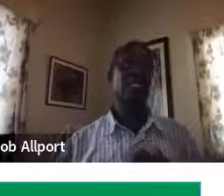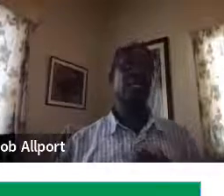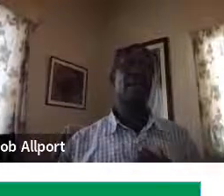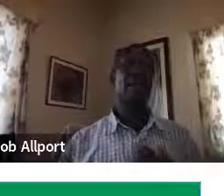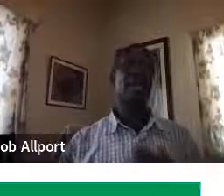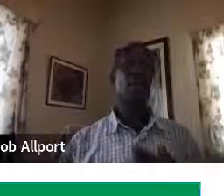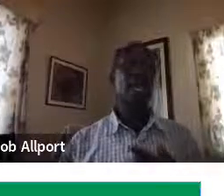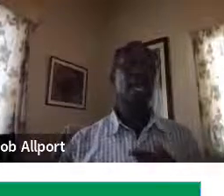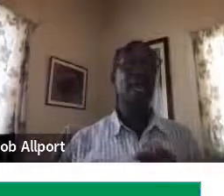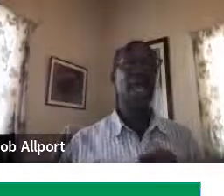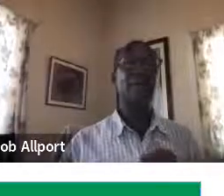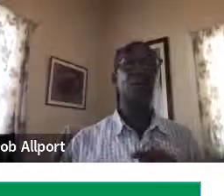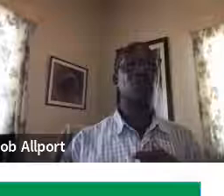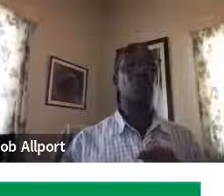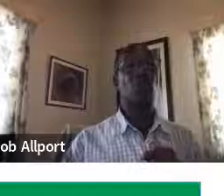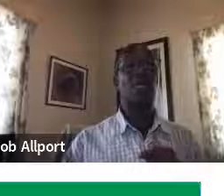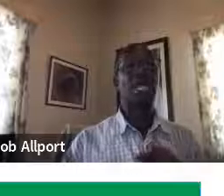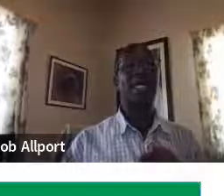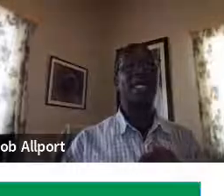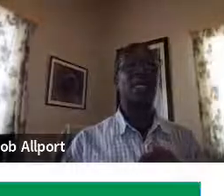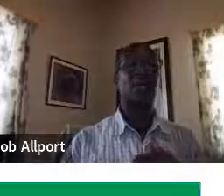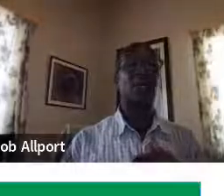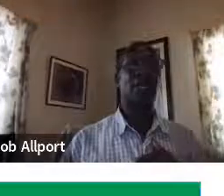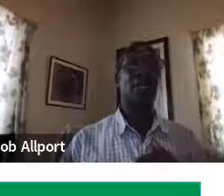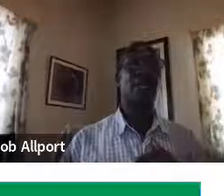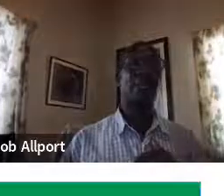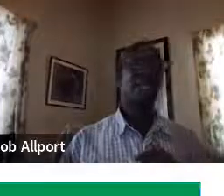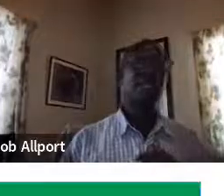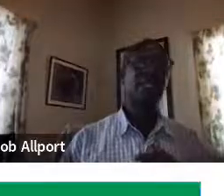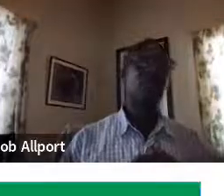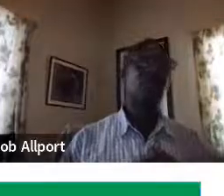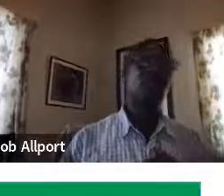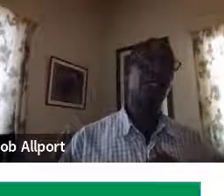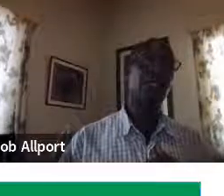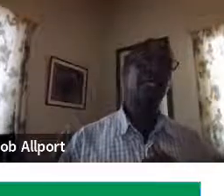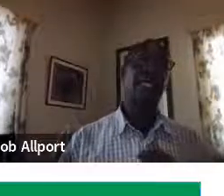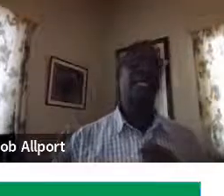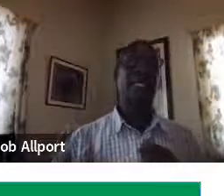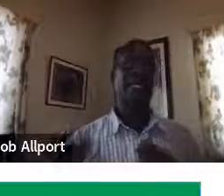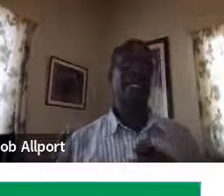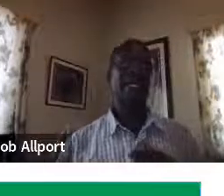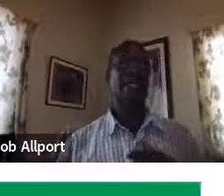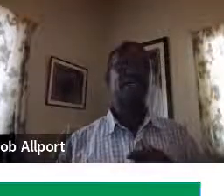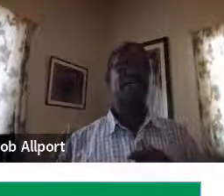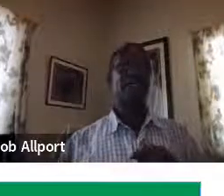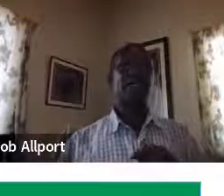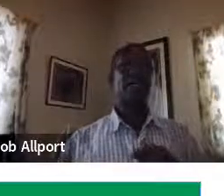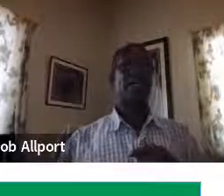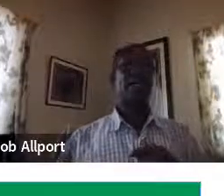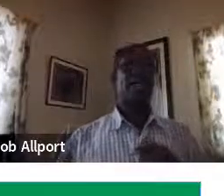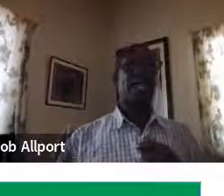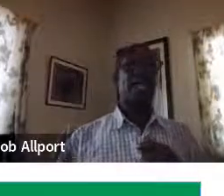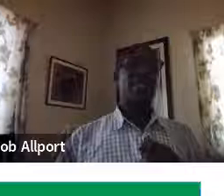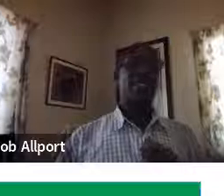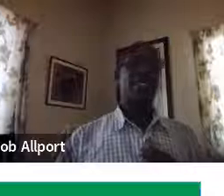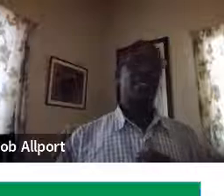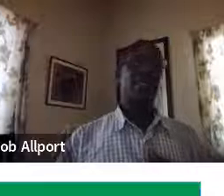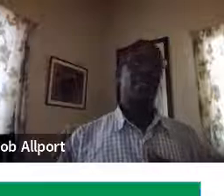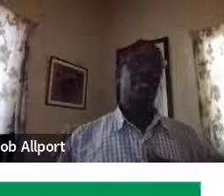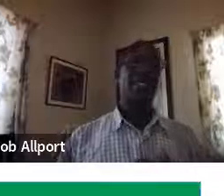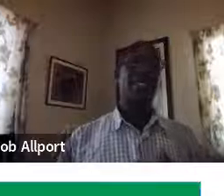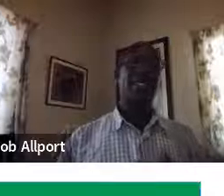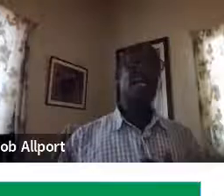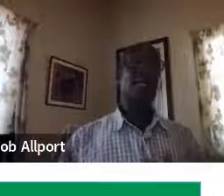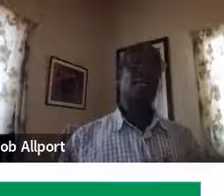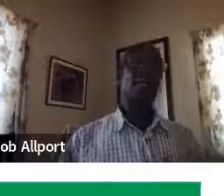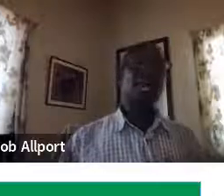coefficients. Then we have to know where does the maize grow, like in Kenya. And the data